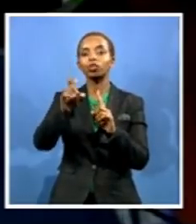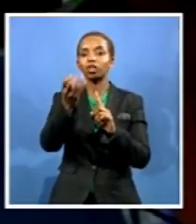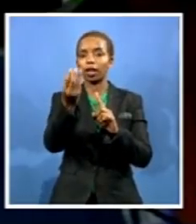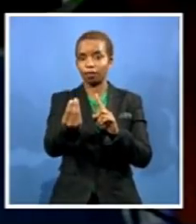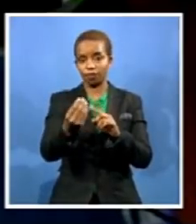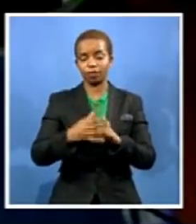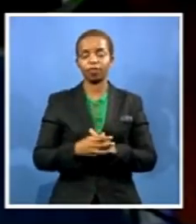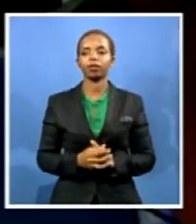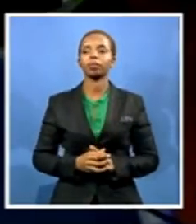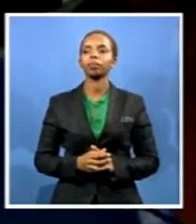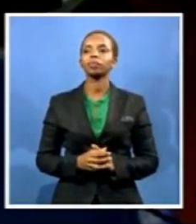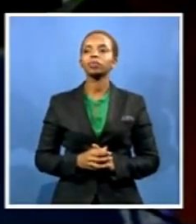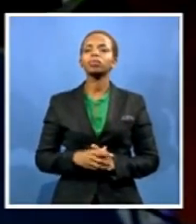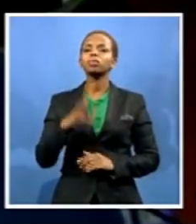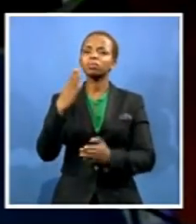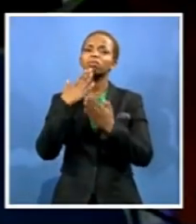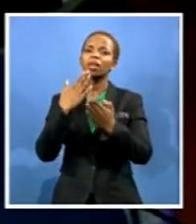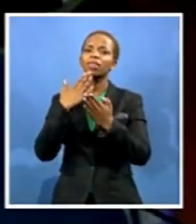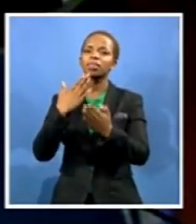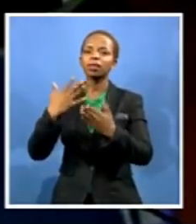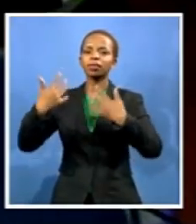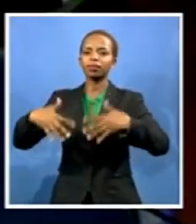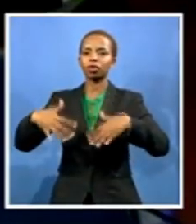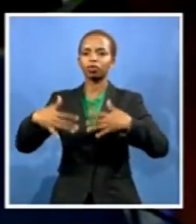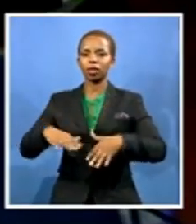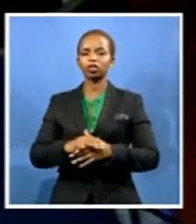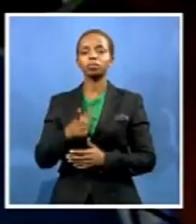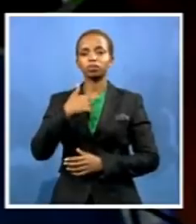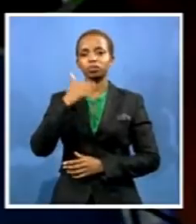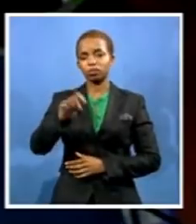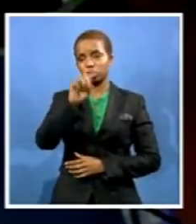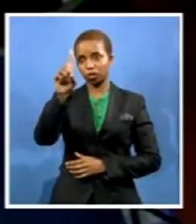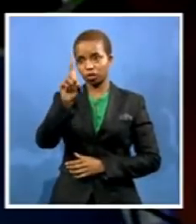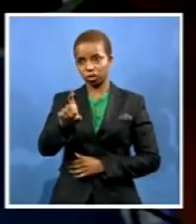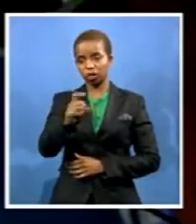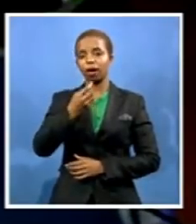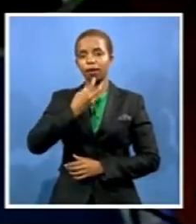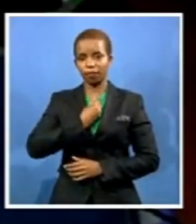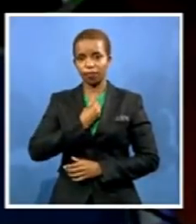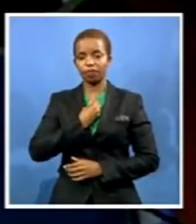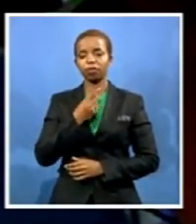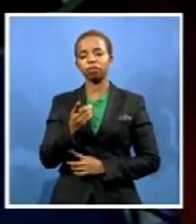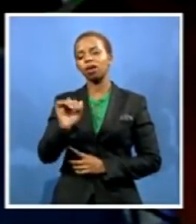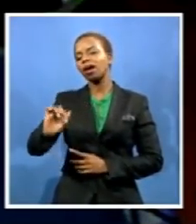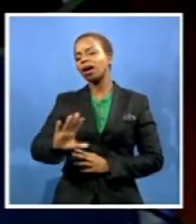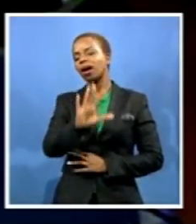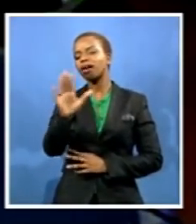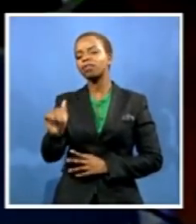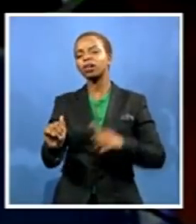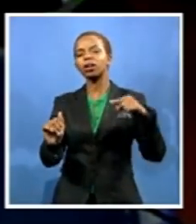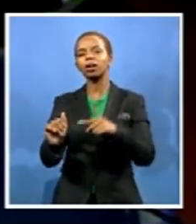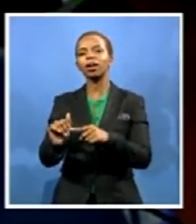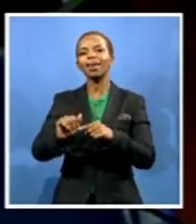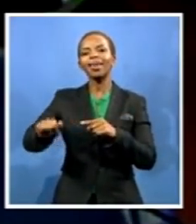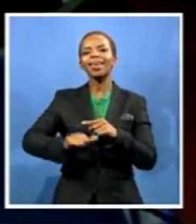Professor Coram, and I'm interested to find out what has Africa's experience with Ebola taught us about how